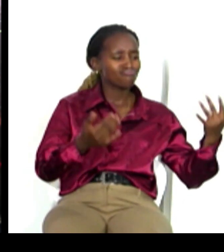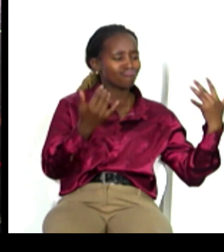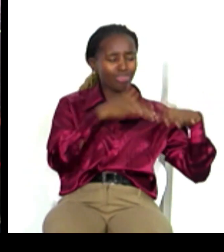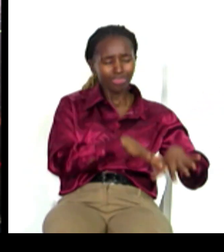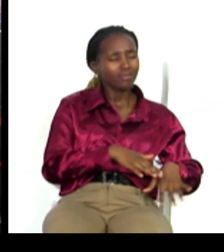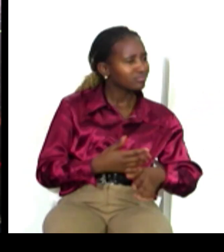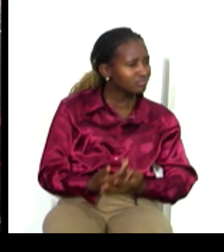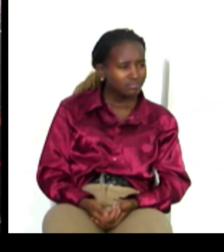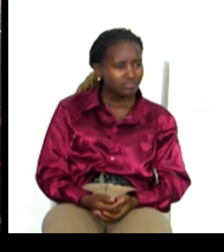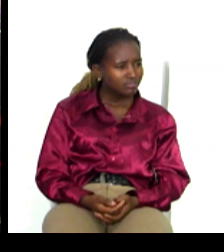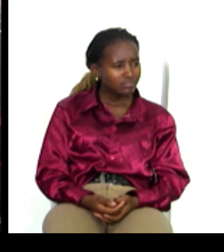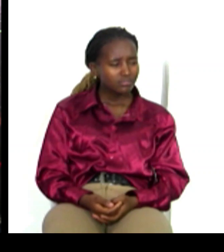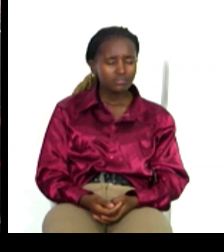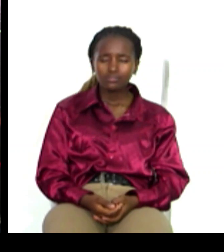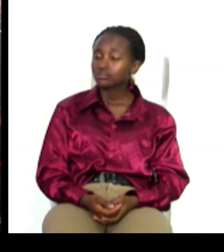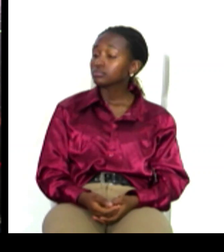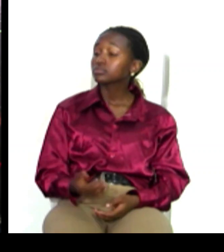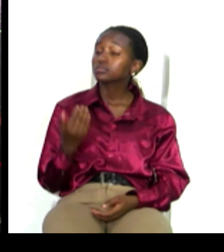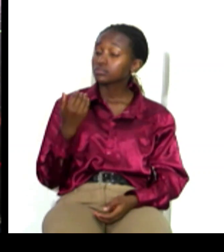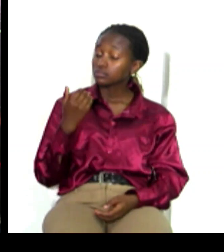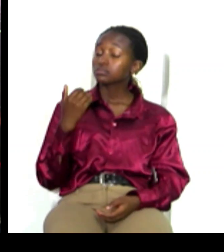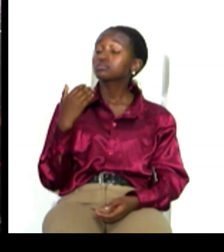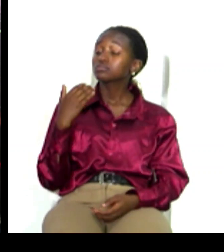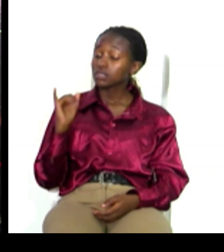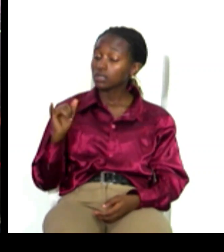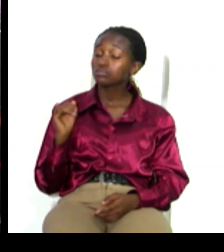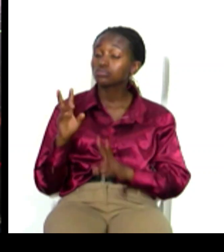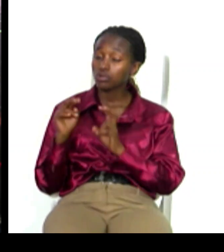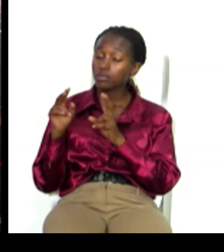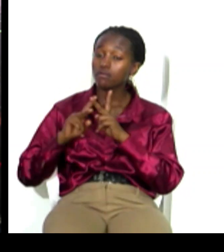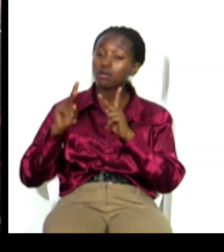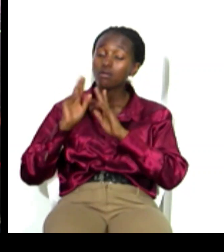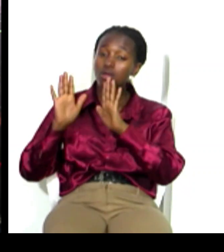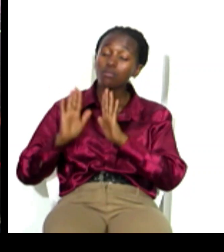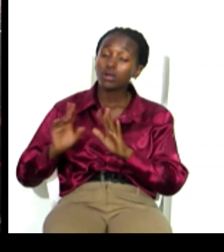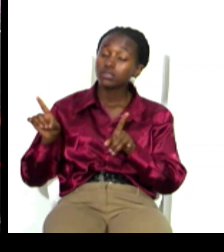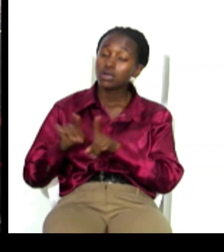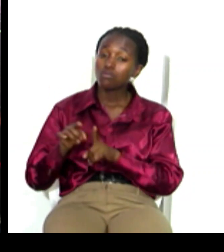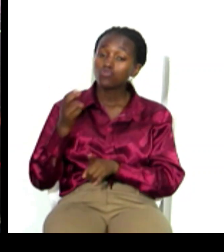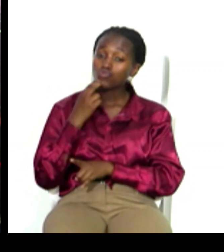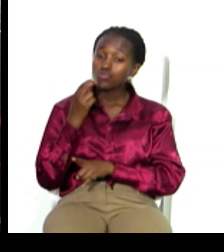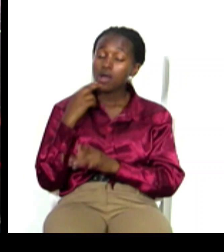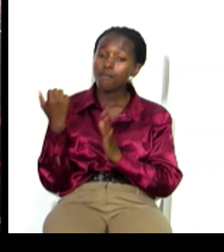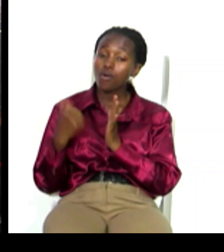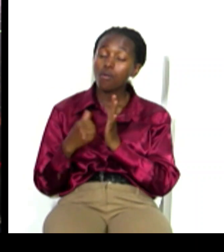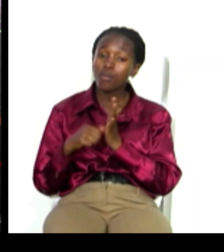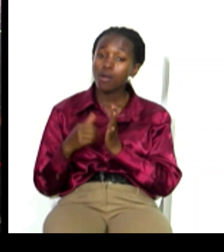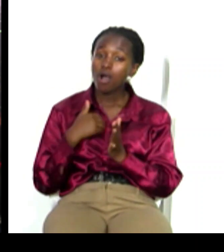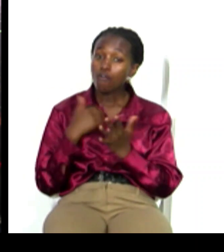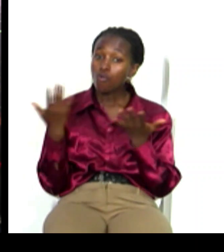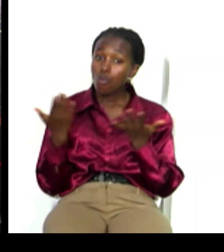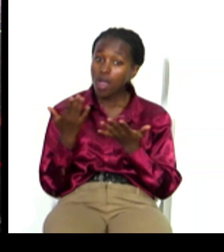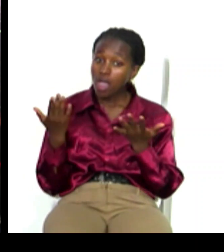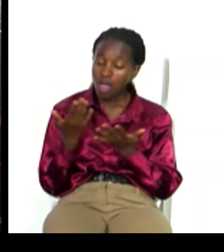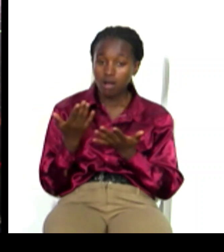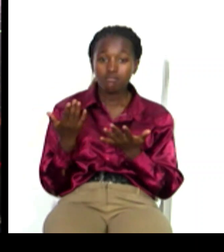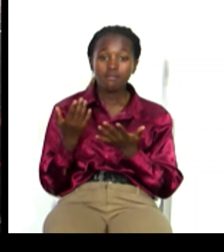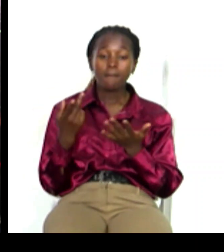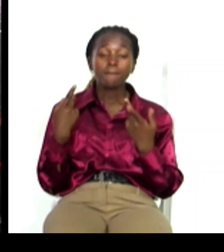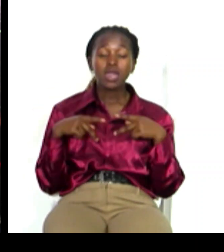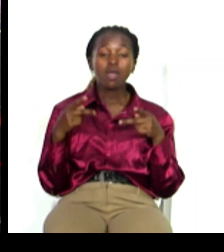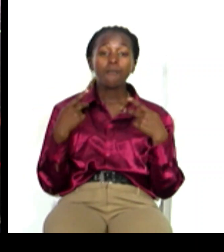Okay, Jonah, as you are talking on Tuesday, there is something that happened. There was a demonstration in town